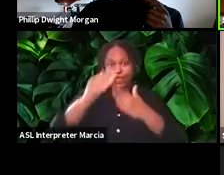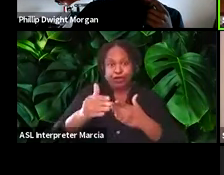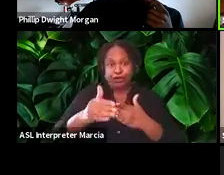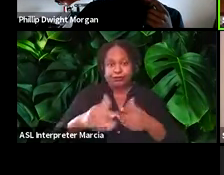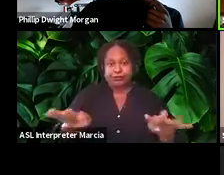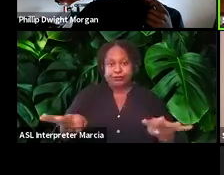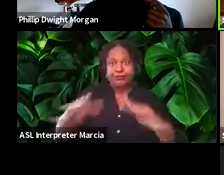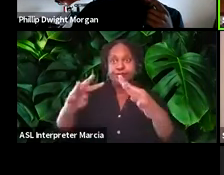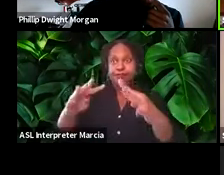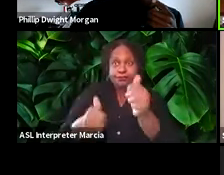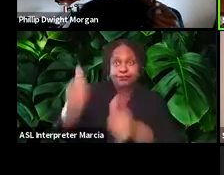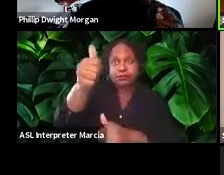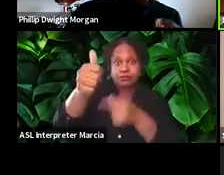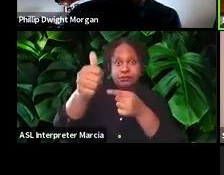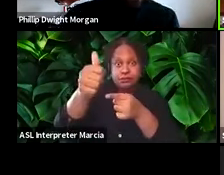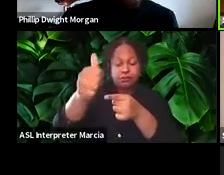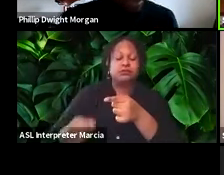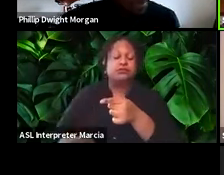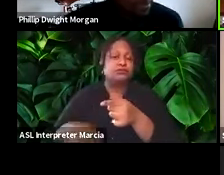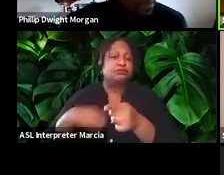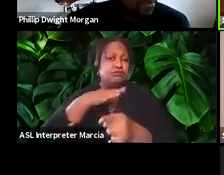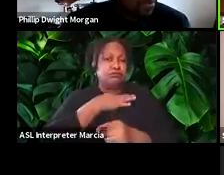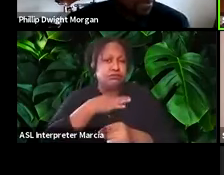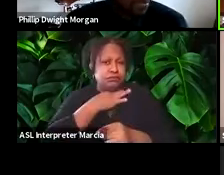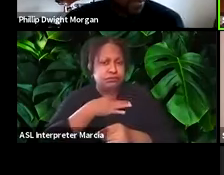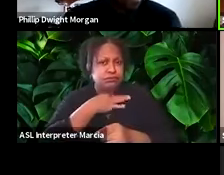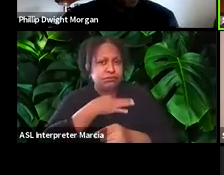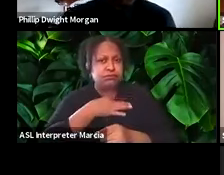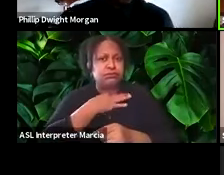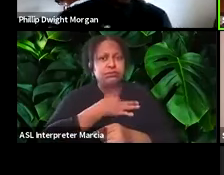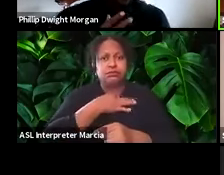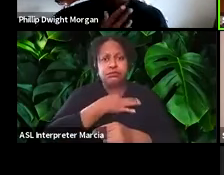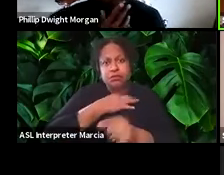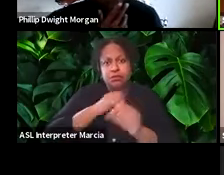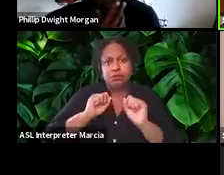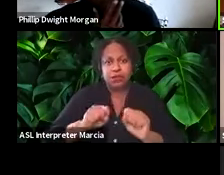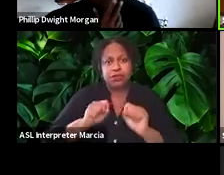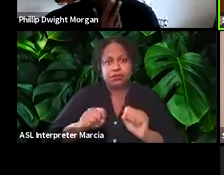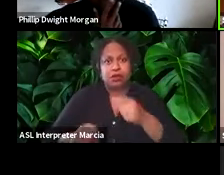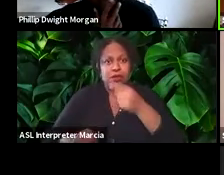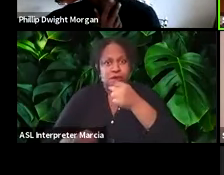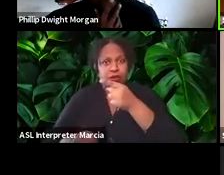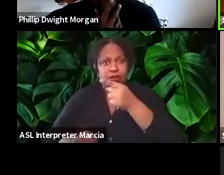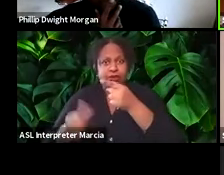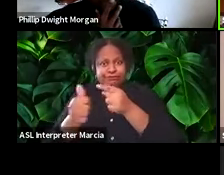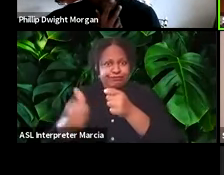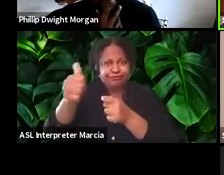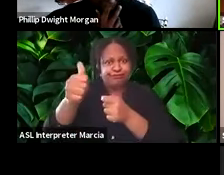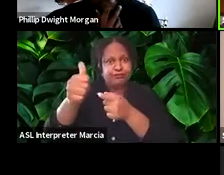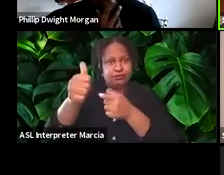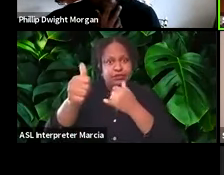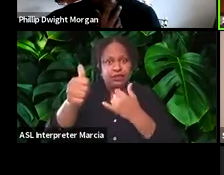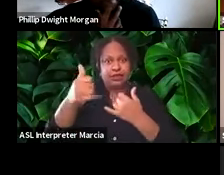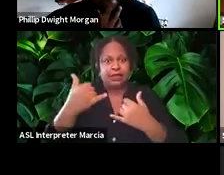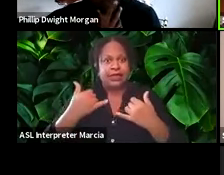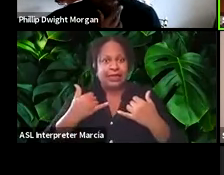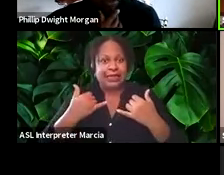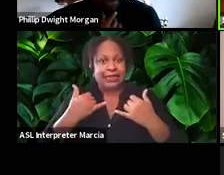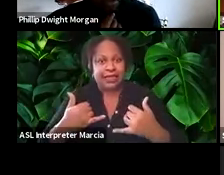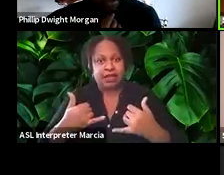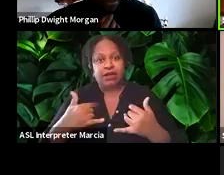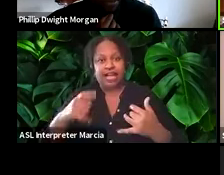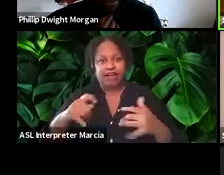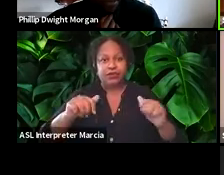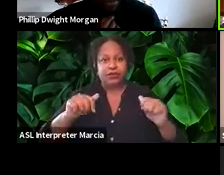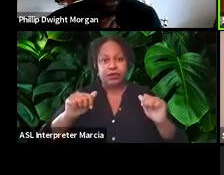And is there a fear for them to perform their whole selves in all the spaces